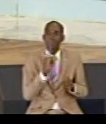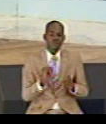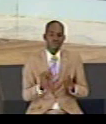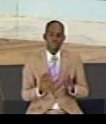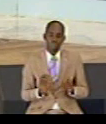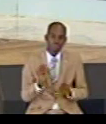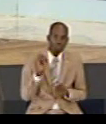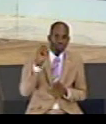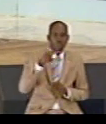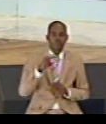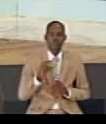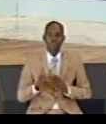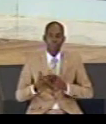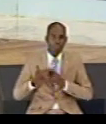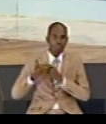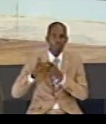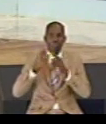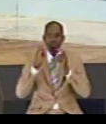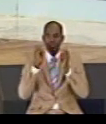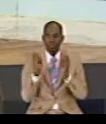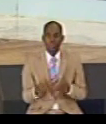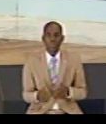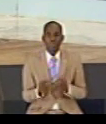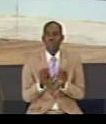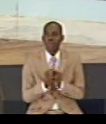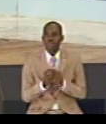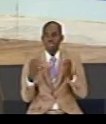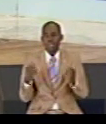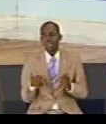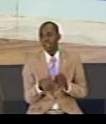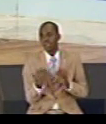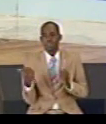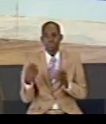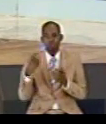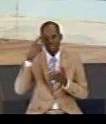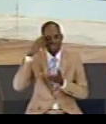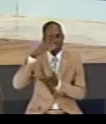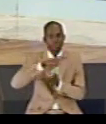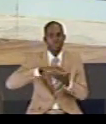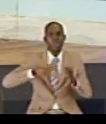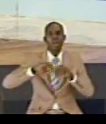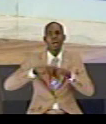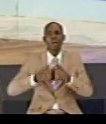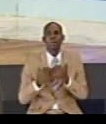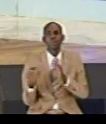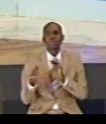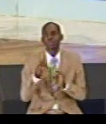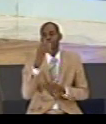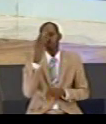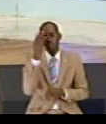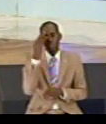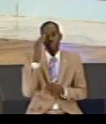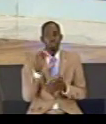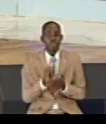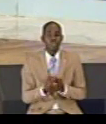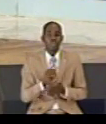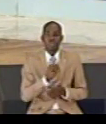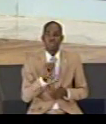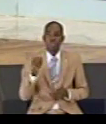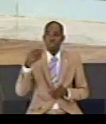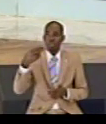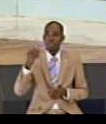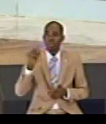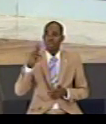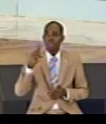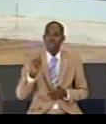galloping, and going without any distraction. How do you know that a heart is